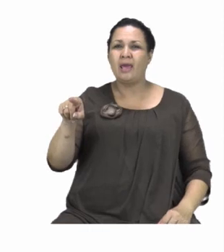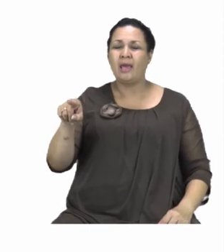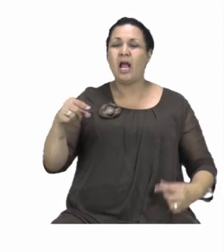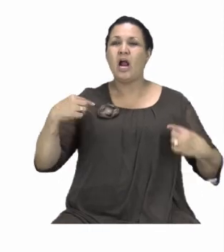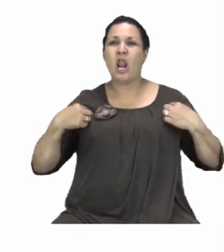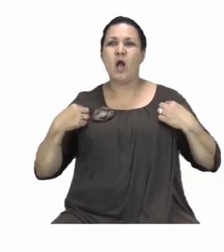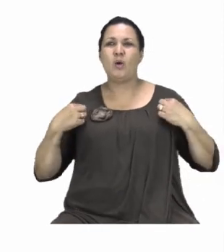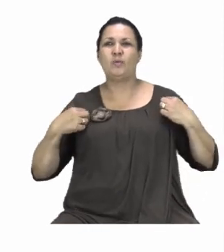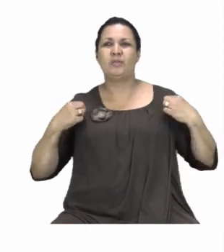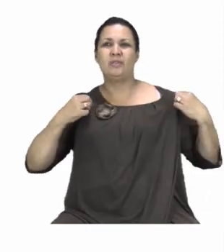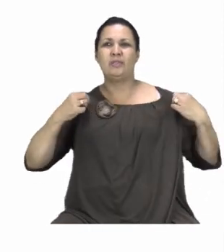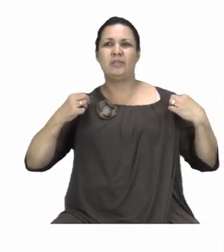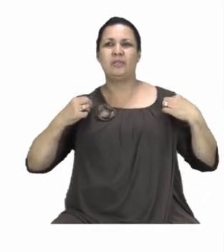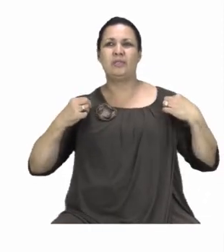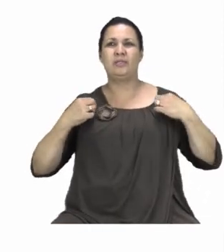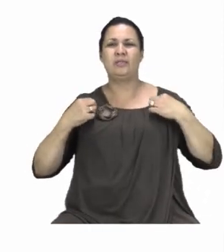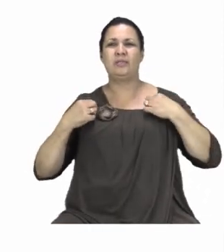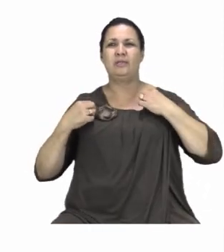clothes.